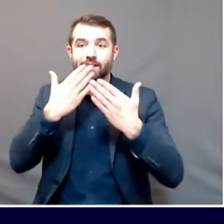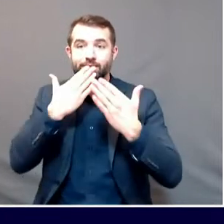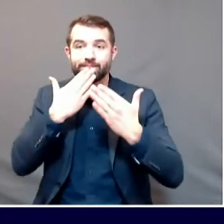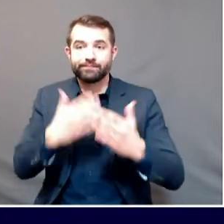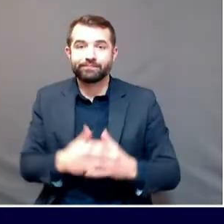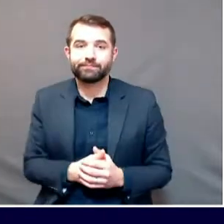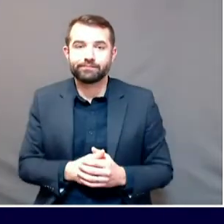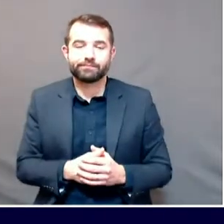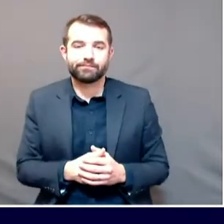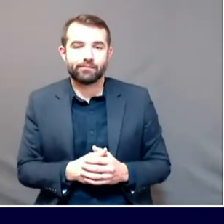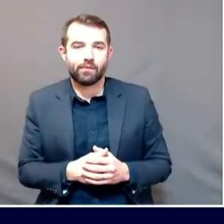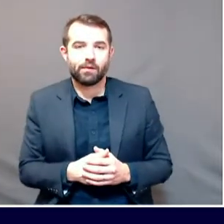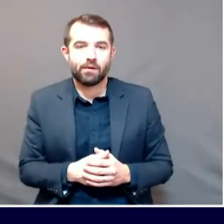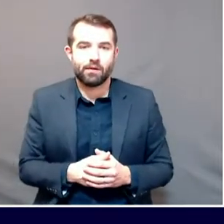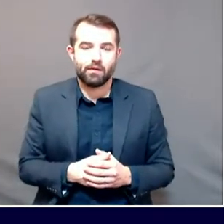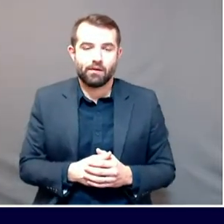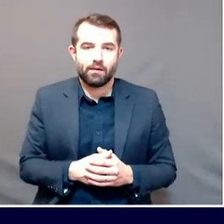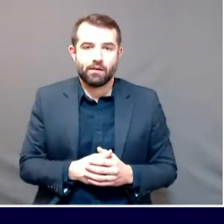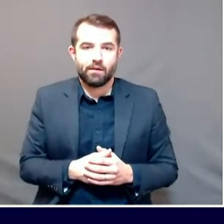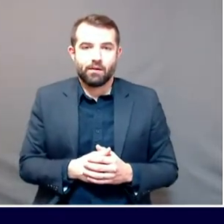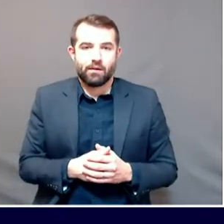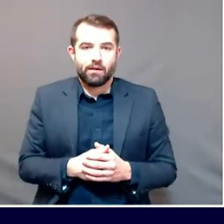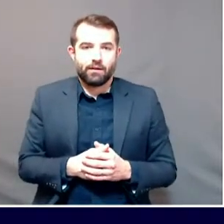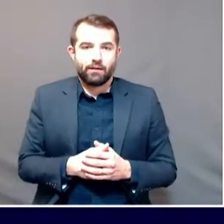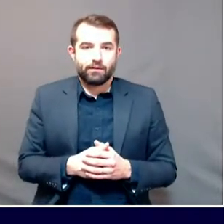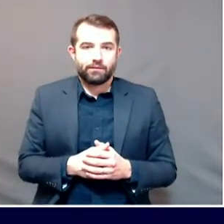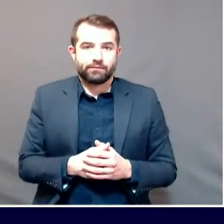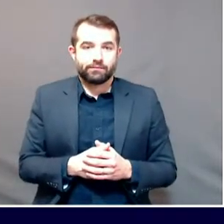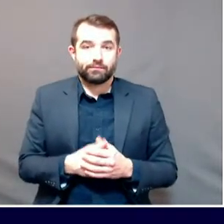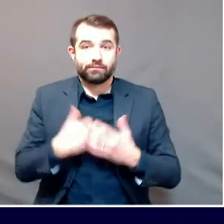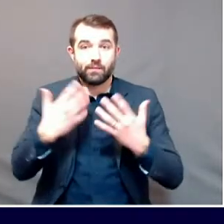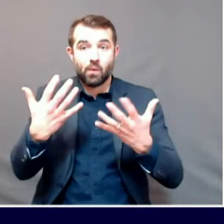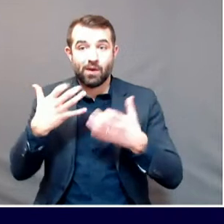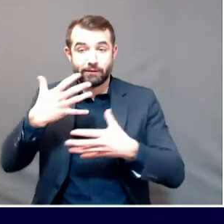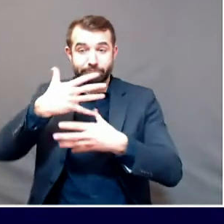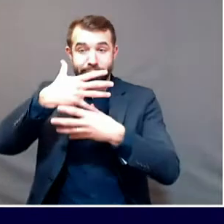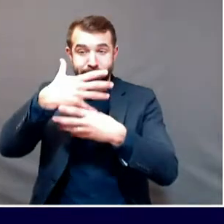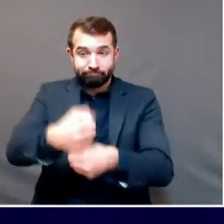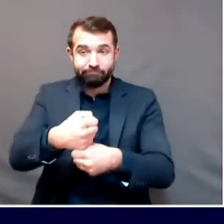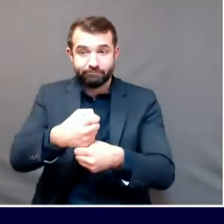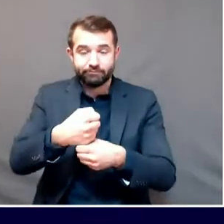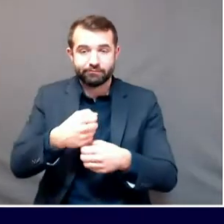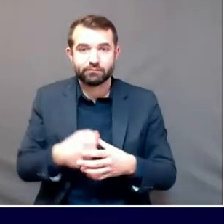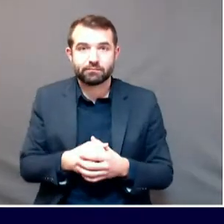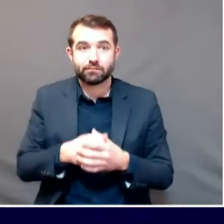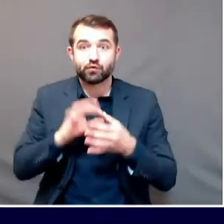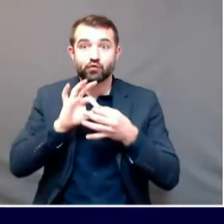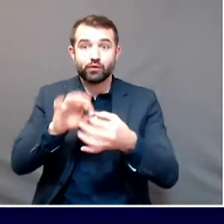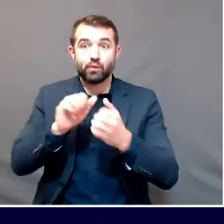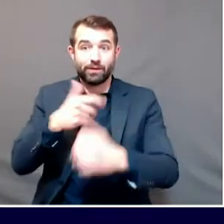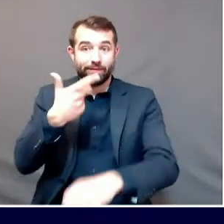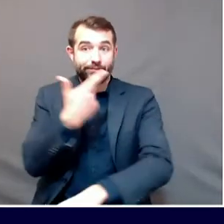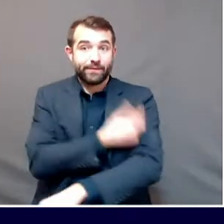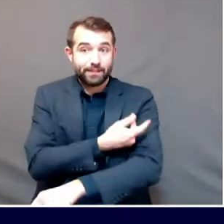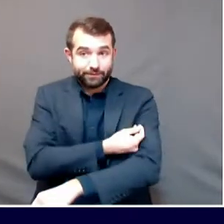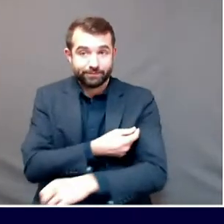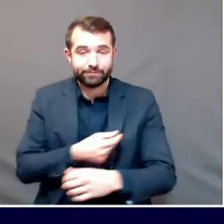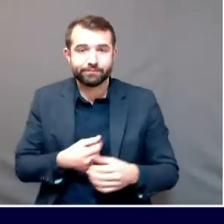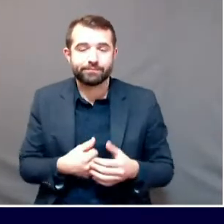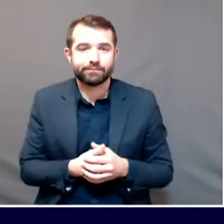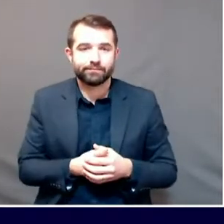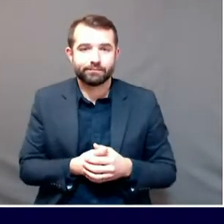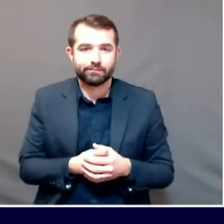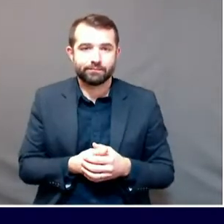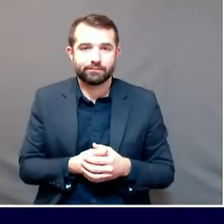Before we adjourn for the afternoon, I just wanted to recap where we are with respect to vaccines. By the time you